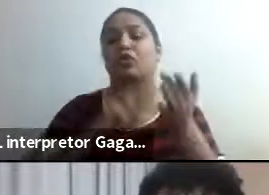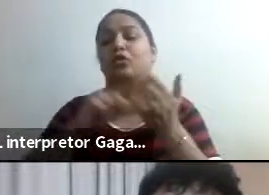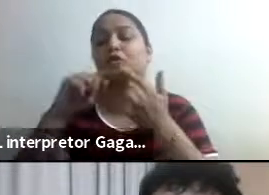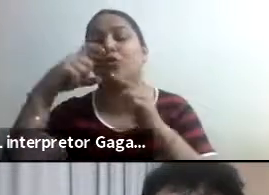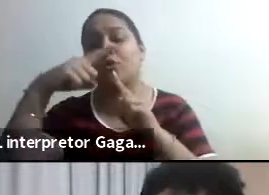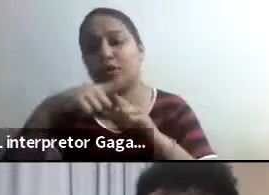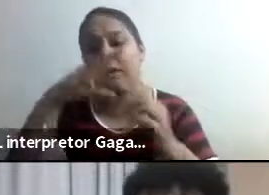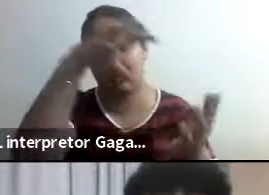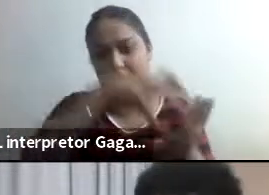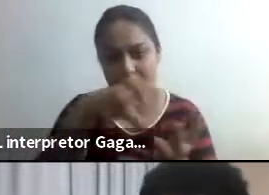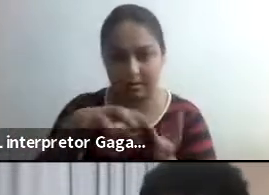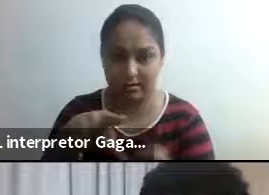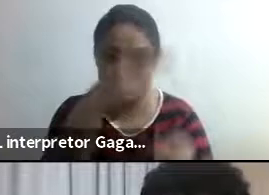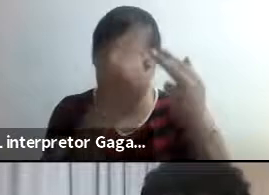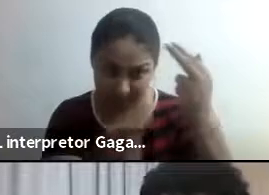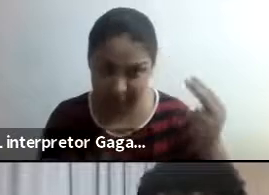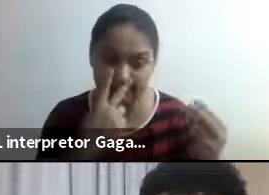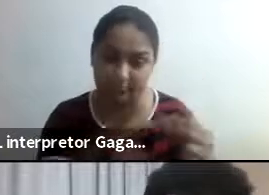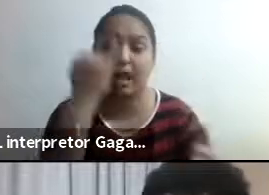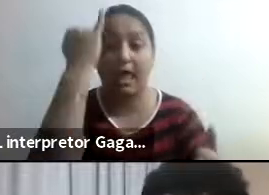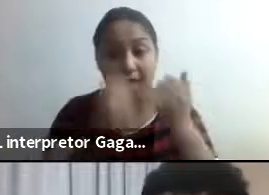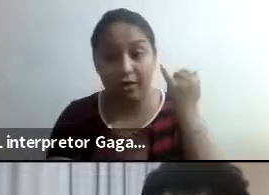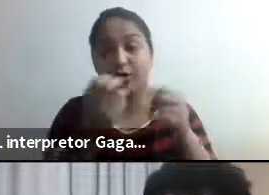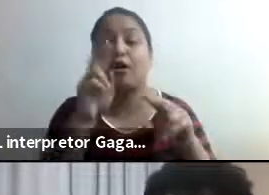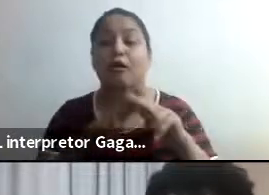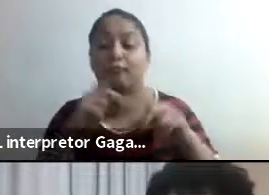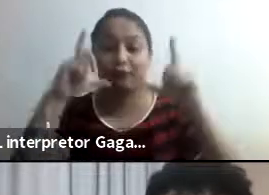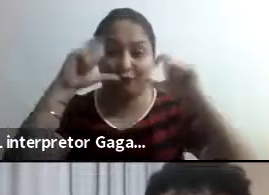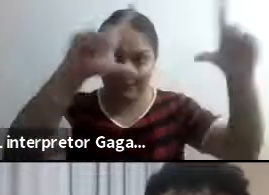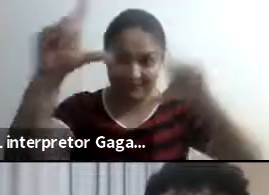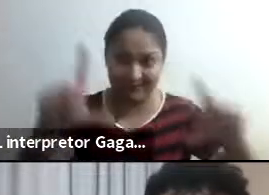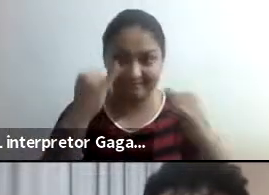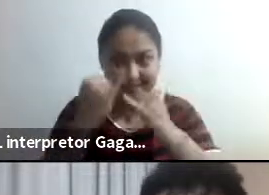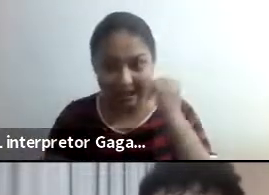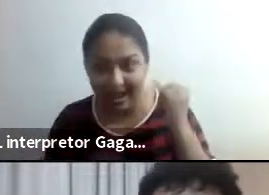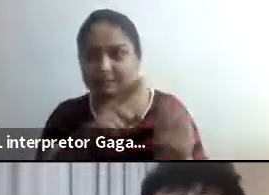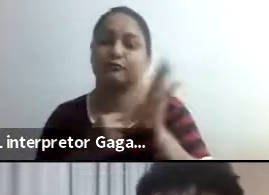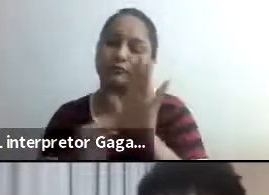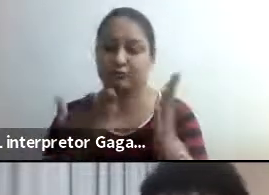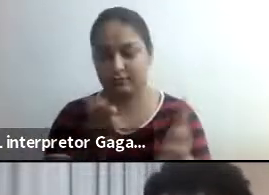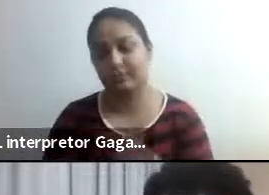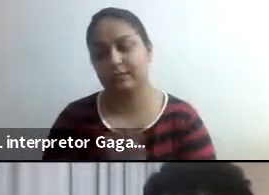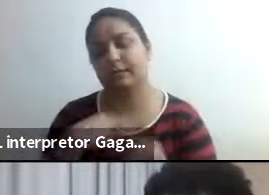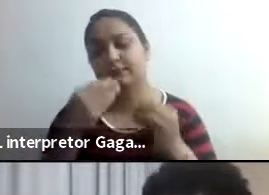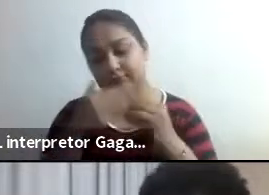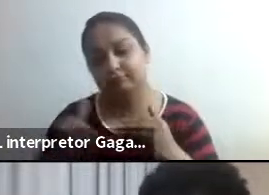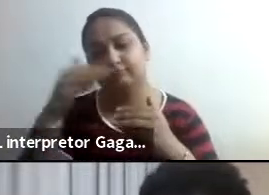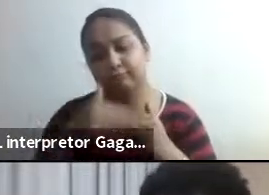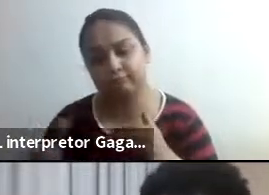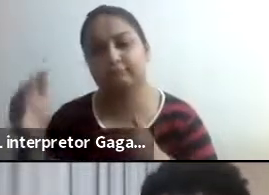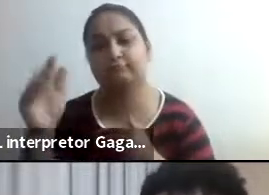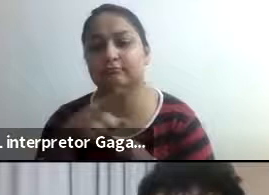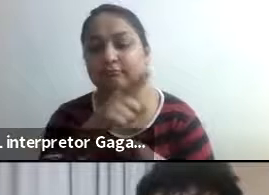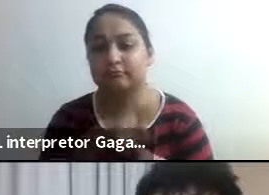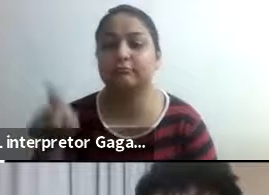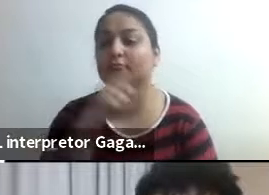So this essay you can find at the end of the exhibition, like if you scroll all the way down. I'll just be going through certain highlights of it and what it